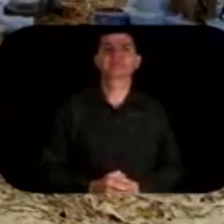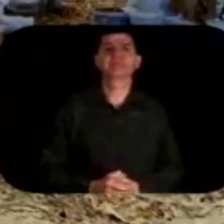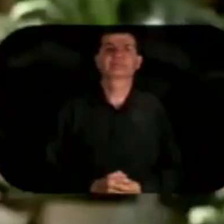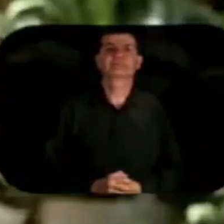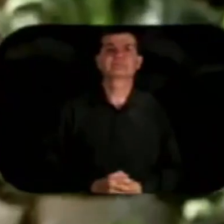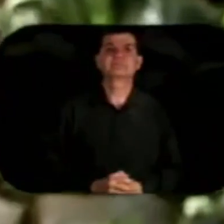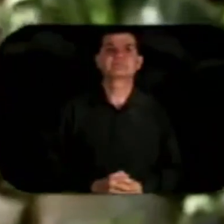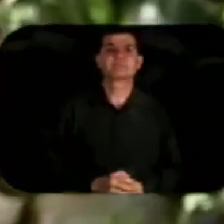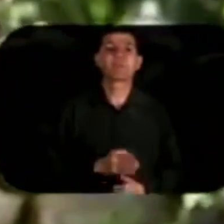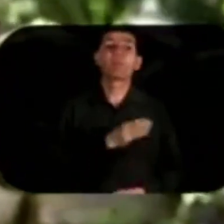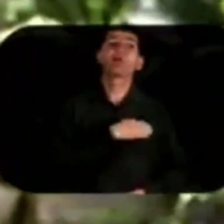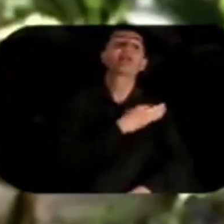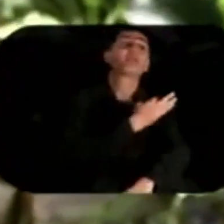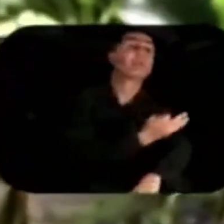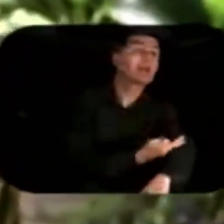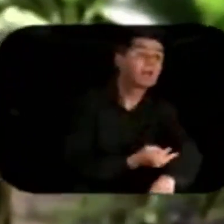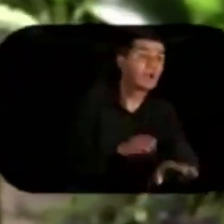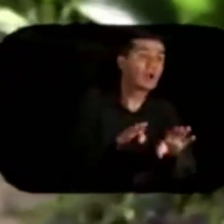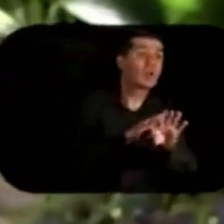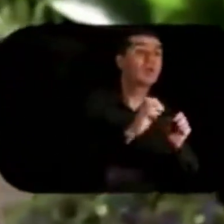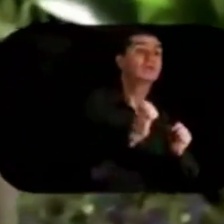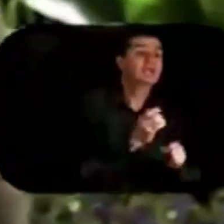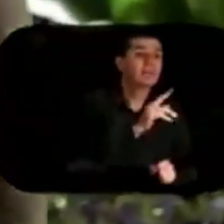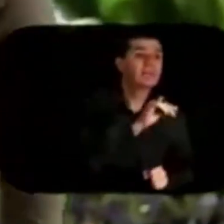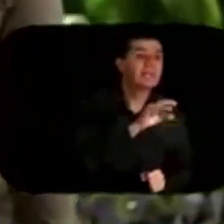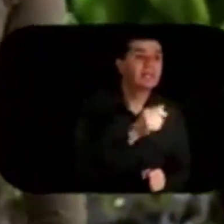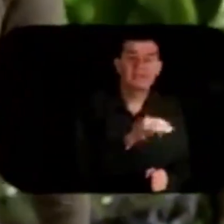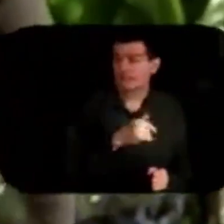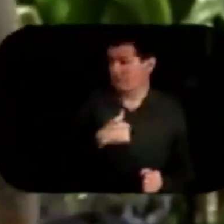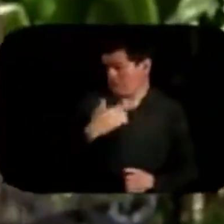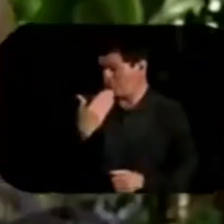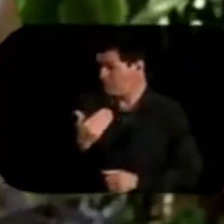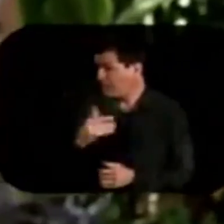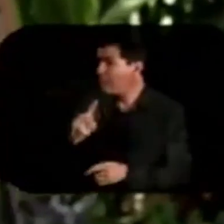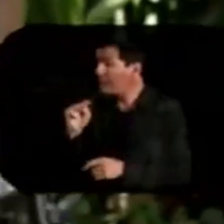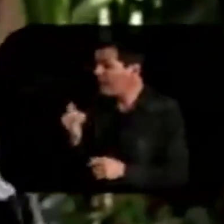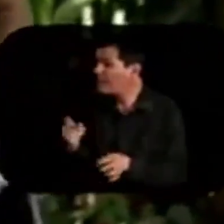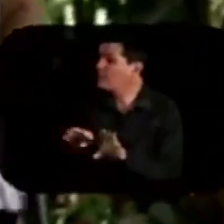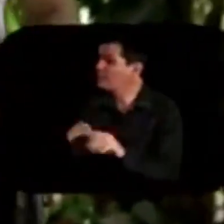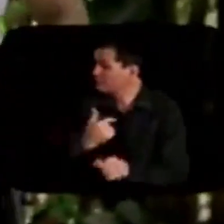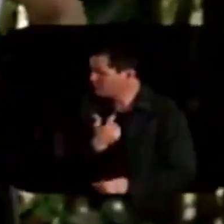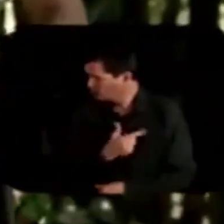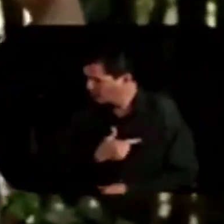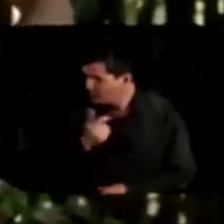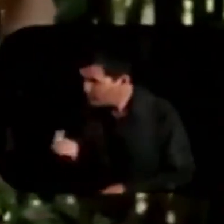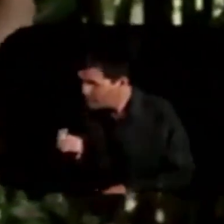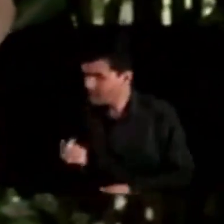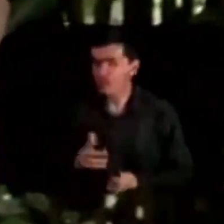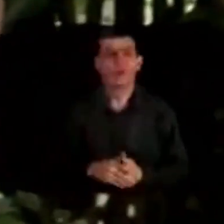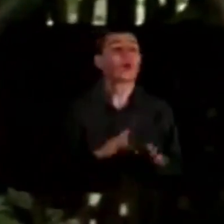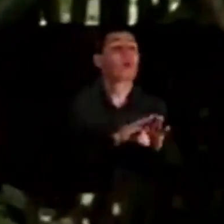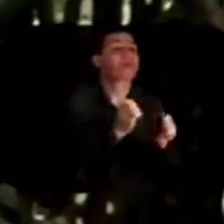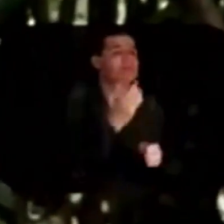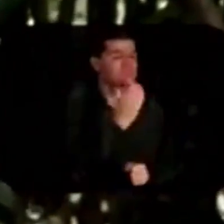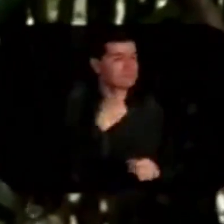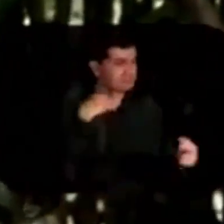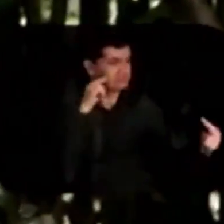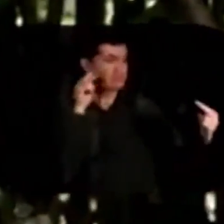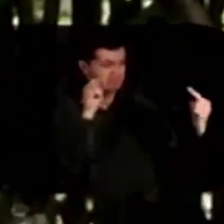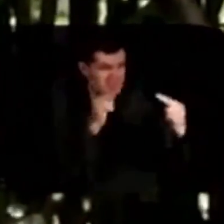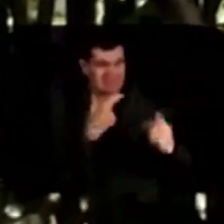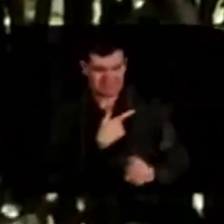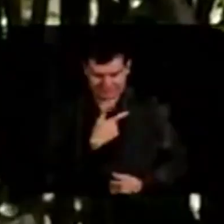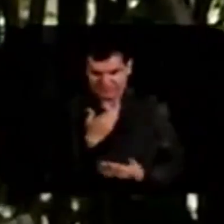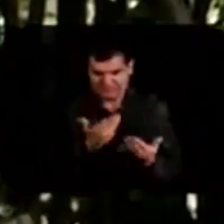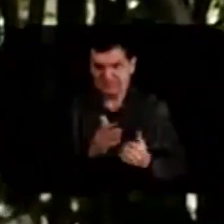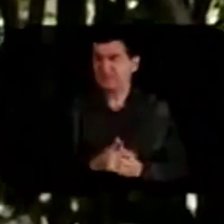economy in Pina Palmera. Good afternoon. How are you? You're doing well, Miss Patty. Good, nice